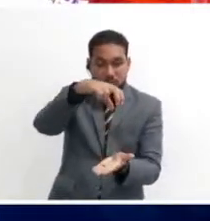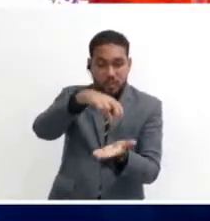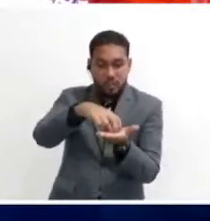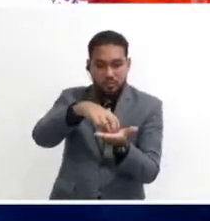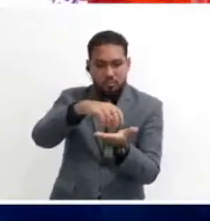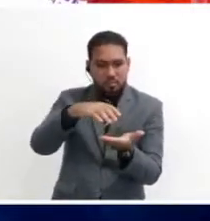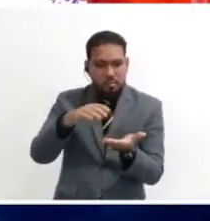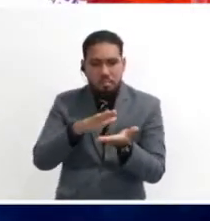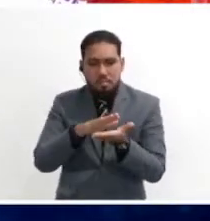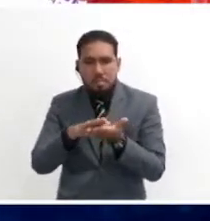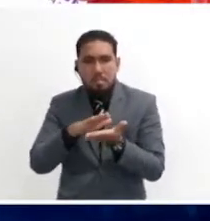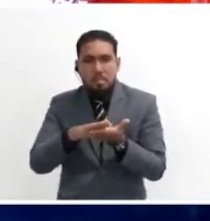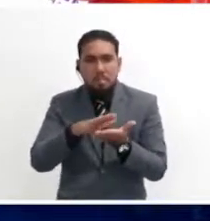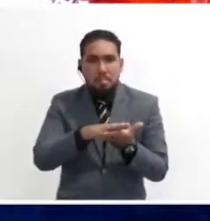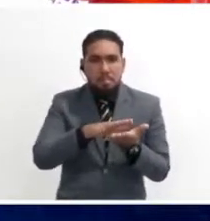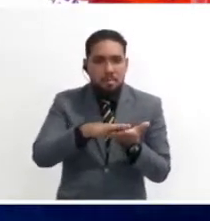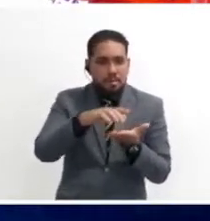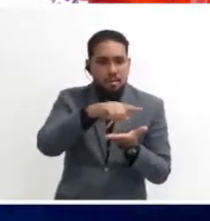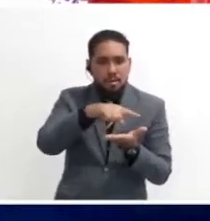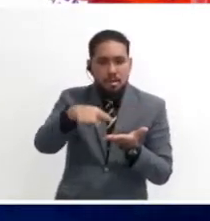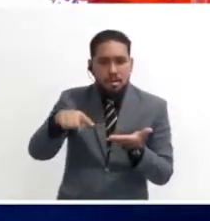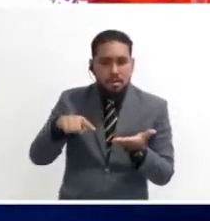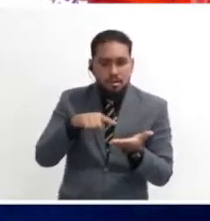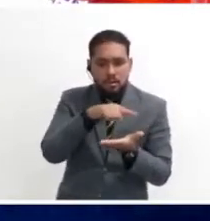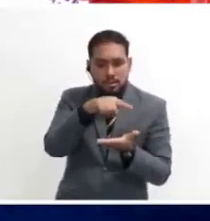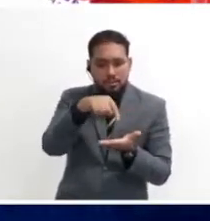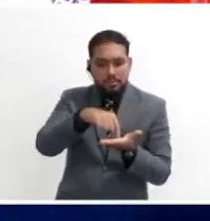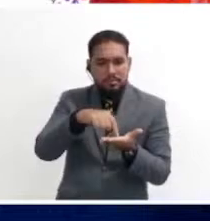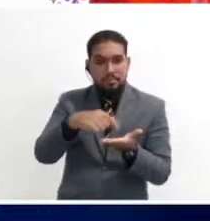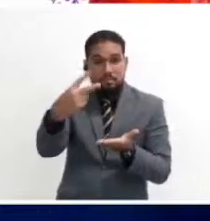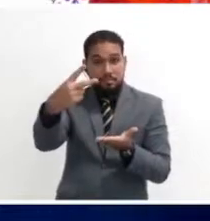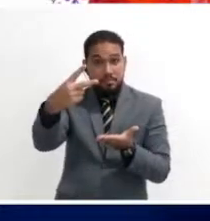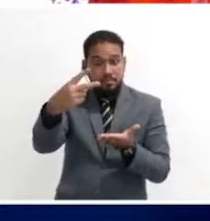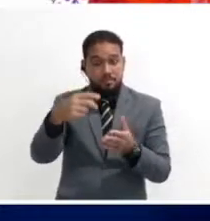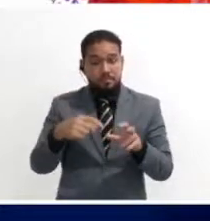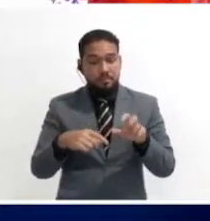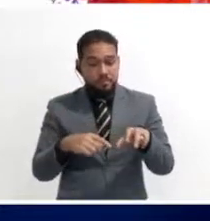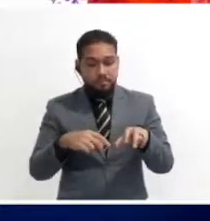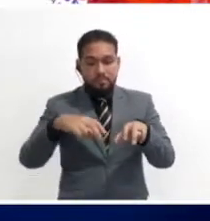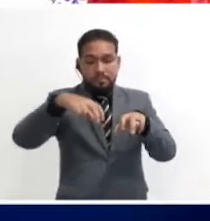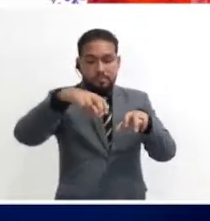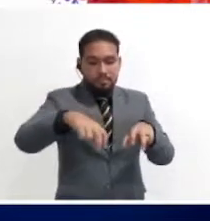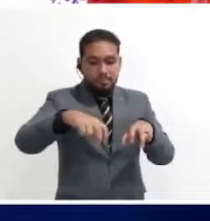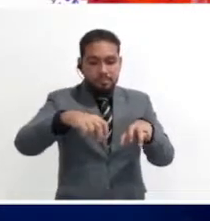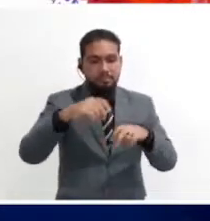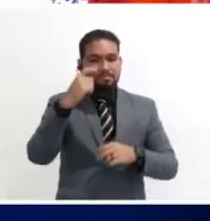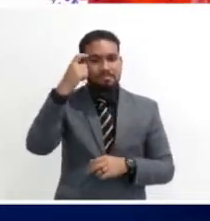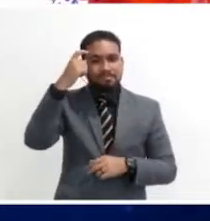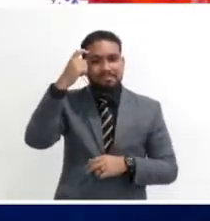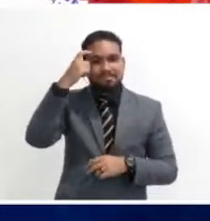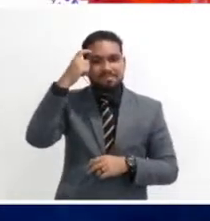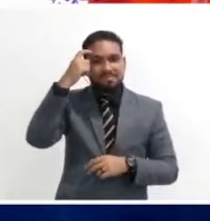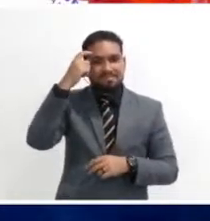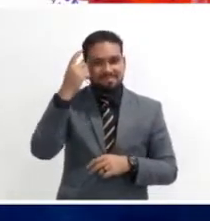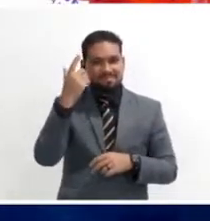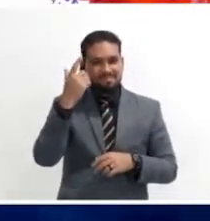There's actually 2 processor chips side by side. And then in the cross section down